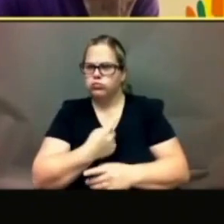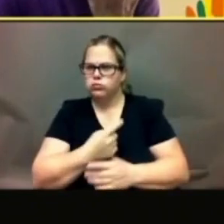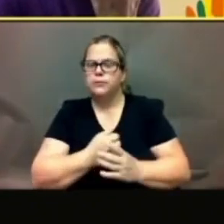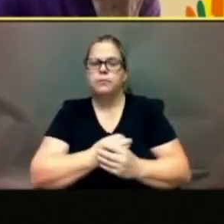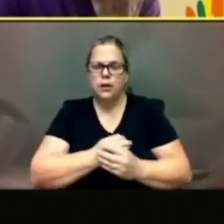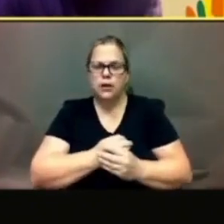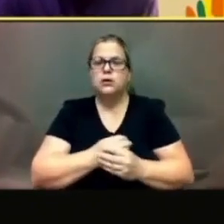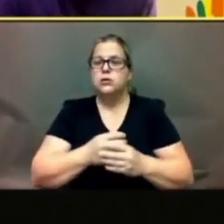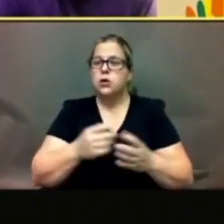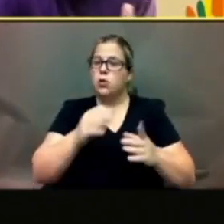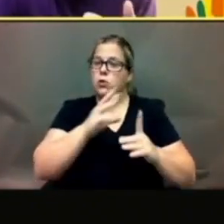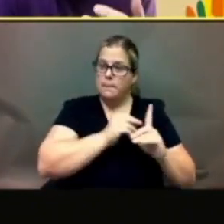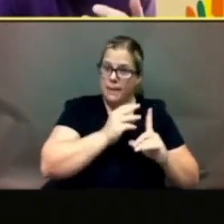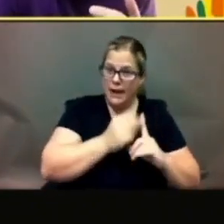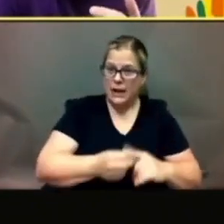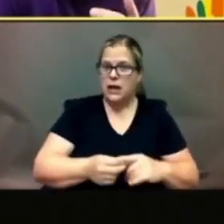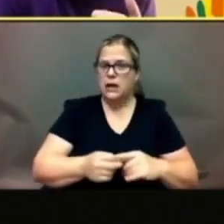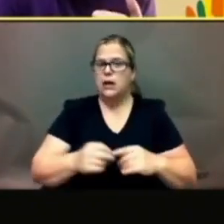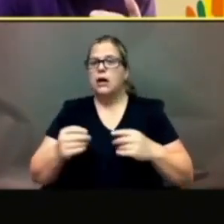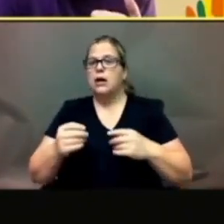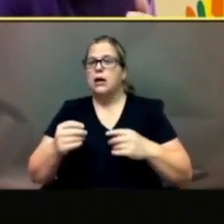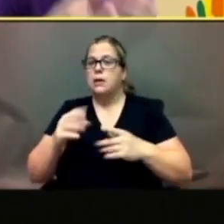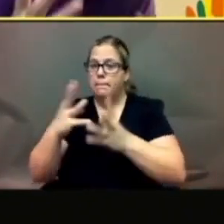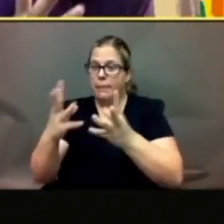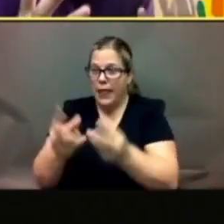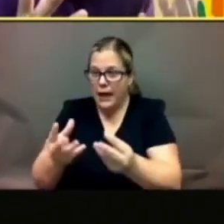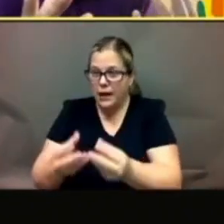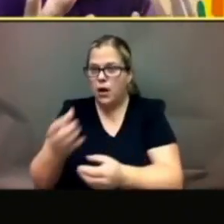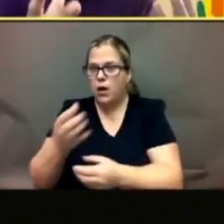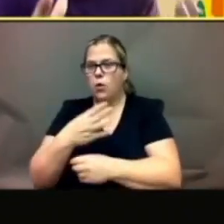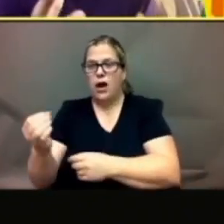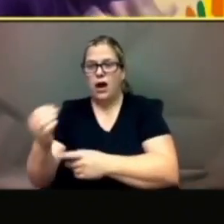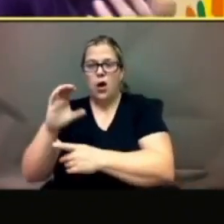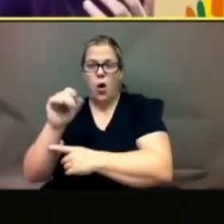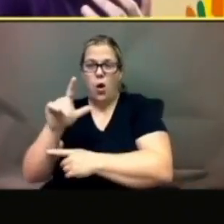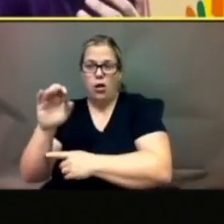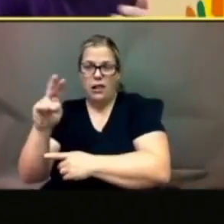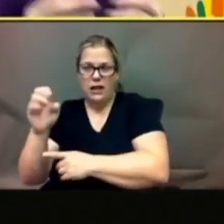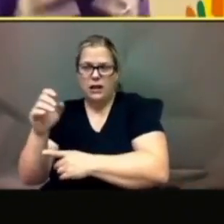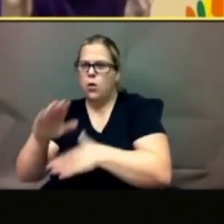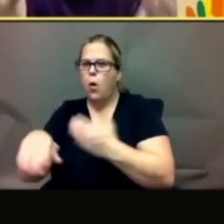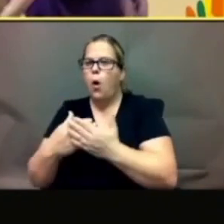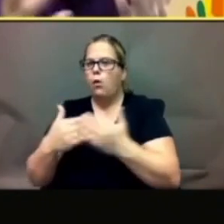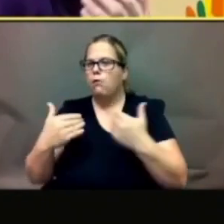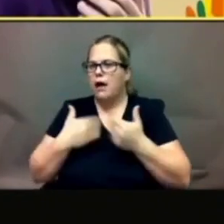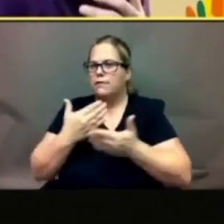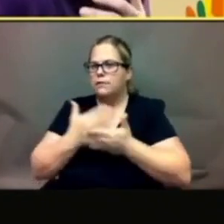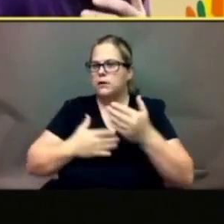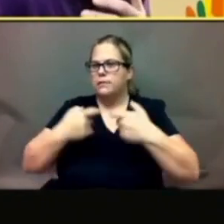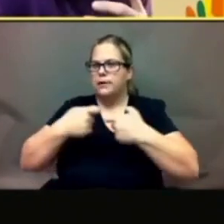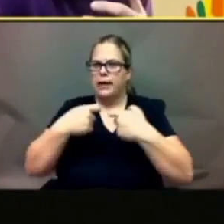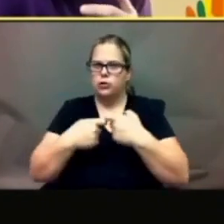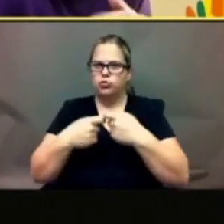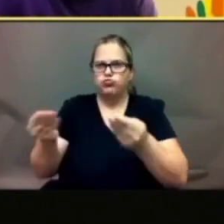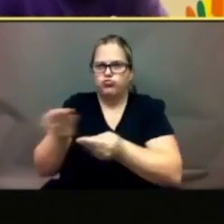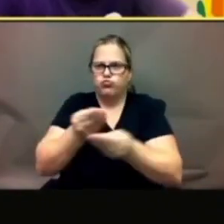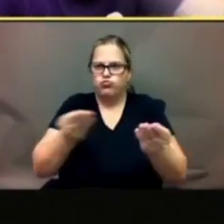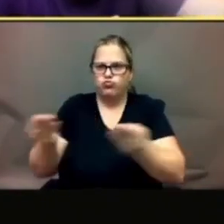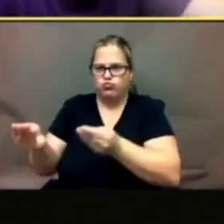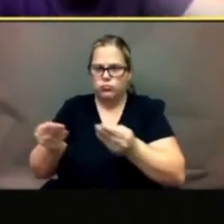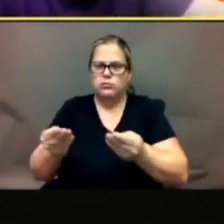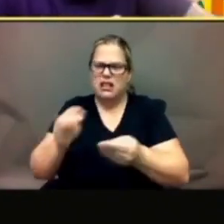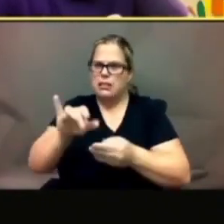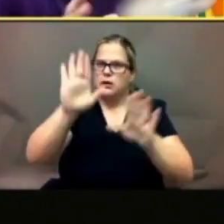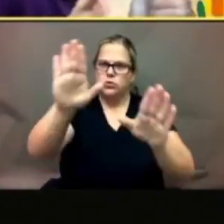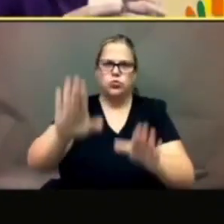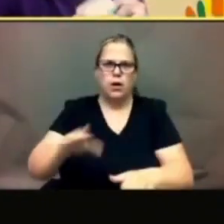and the Play-Doh and Colleen are all a little bit electrically conductive, and that works great with Makey Makey. We also like to